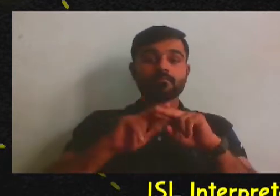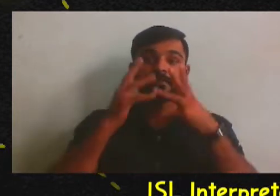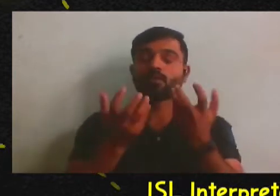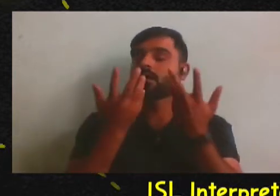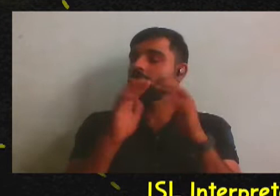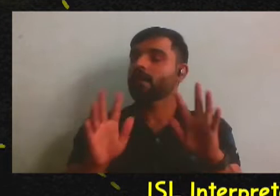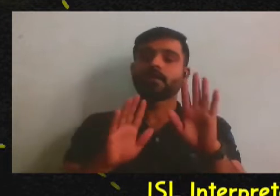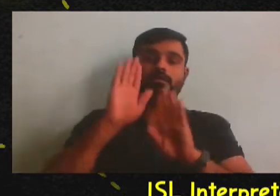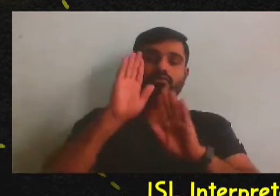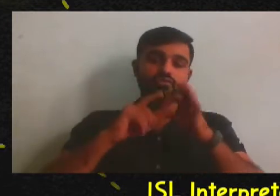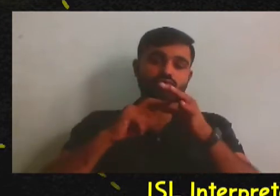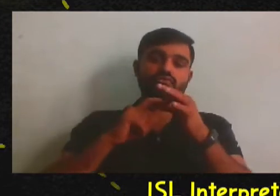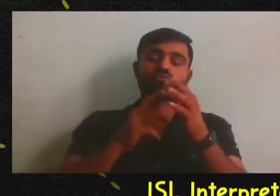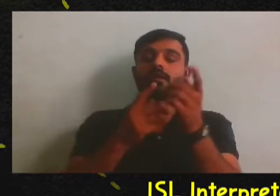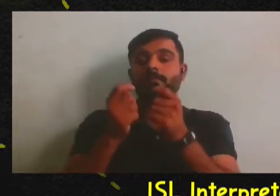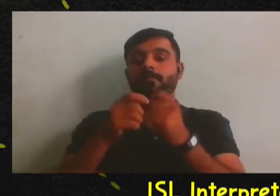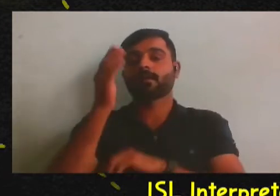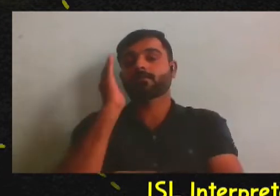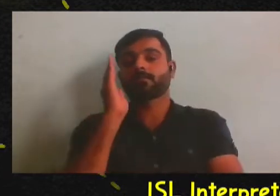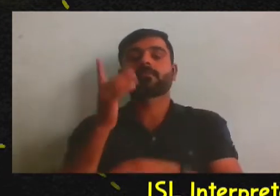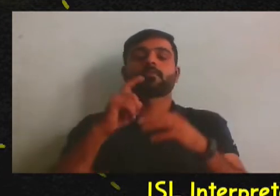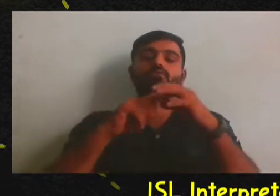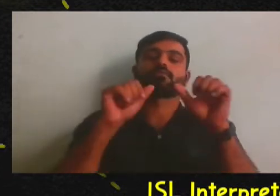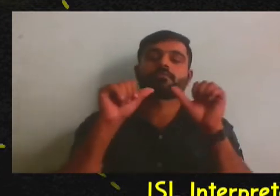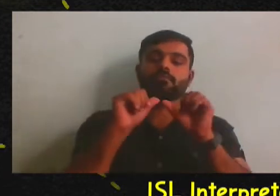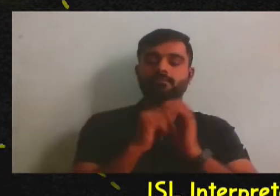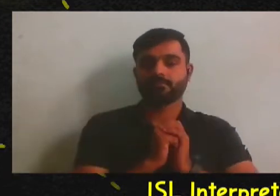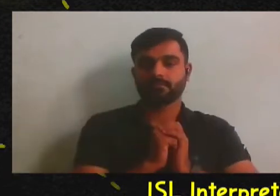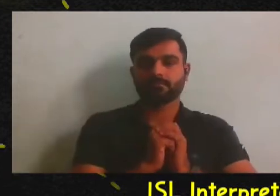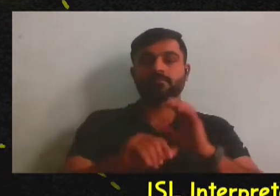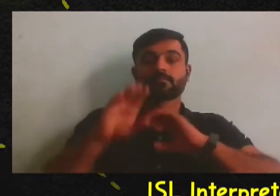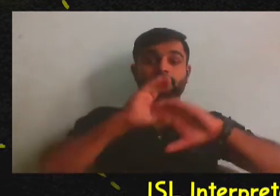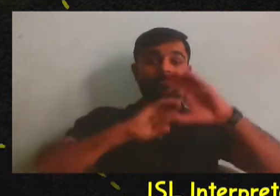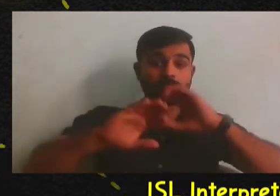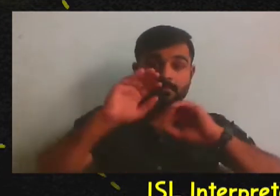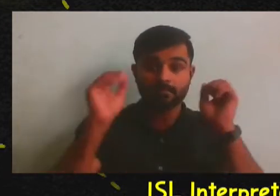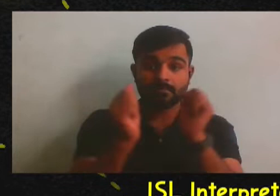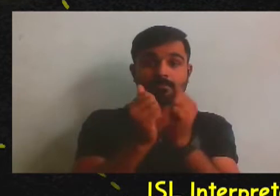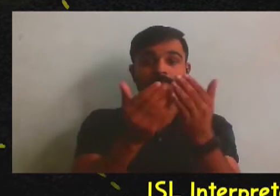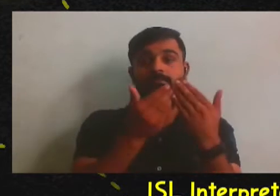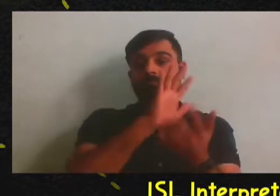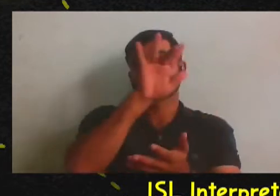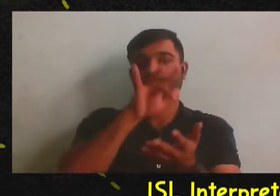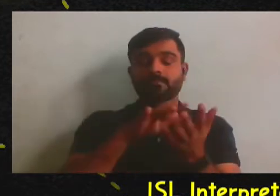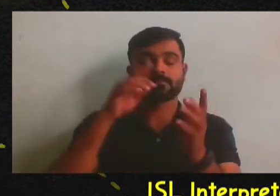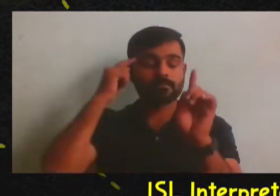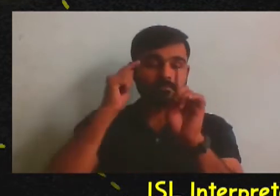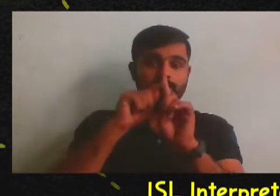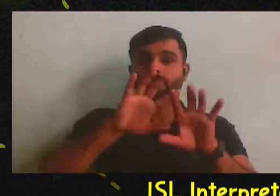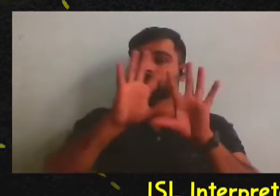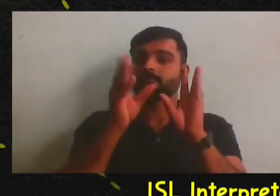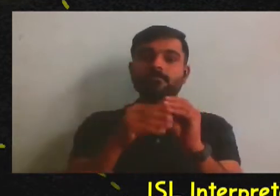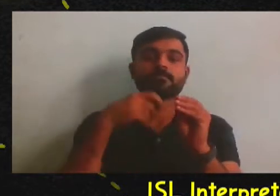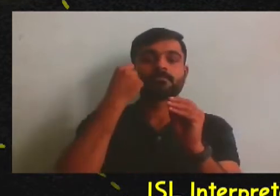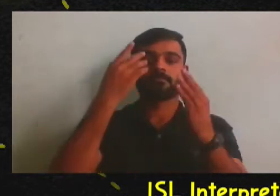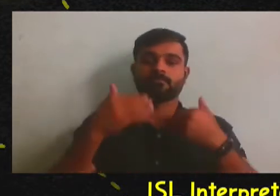our panelists and moderator, you can do that in the Q&A box. This conference is a safe space where we aim to expand our understanding of